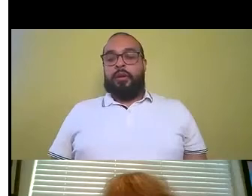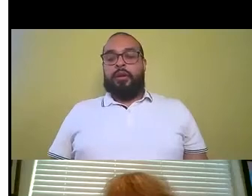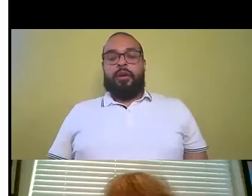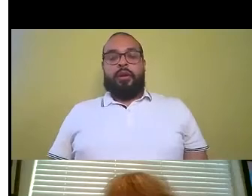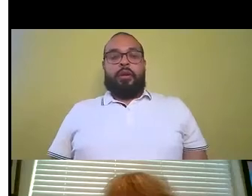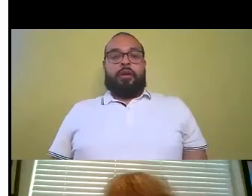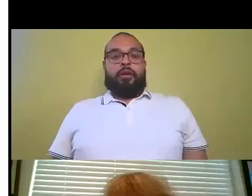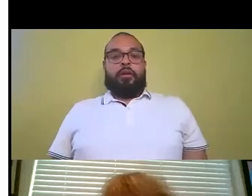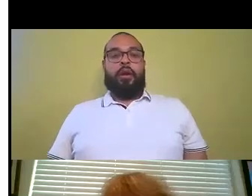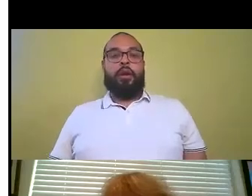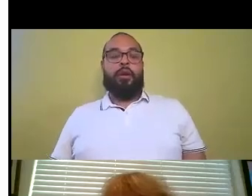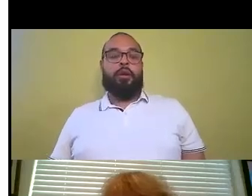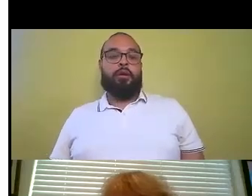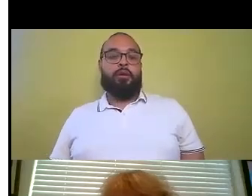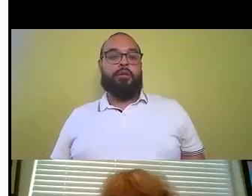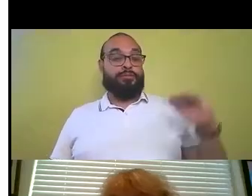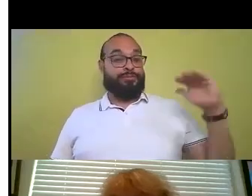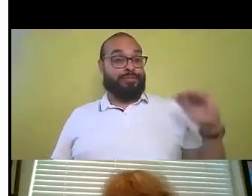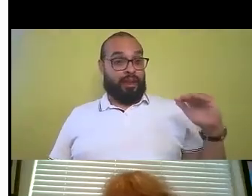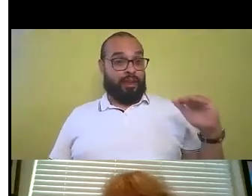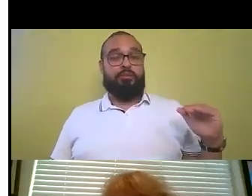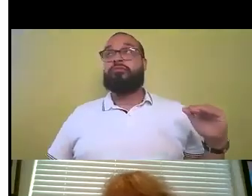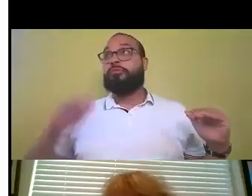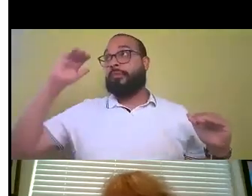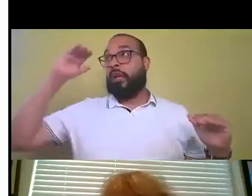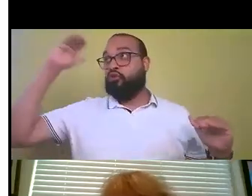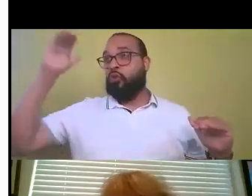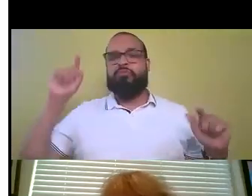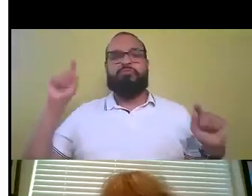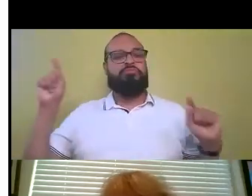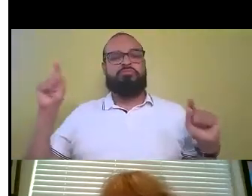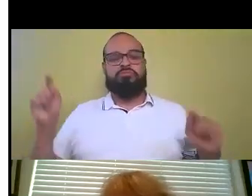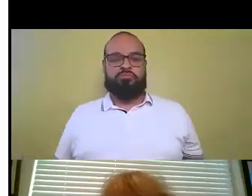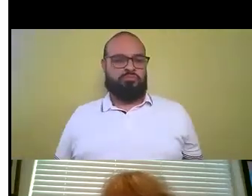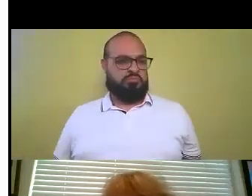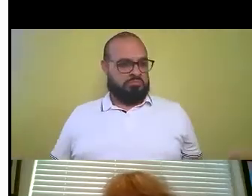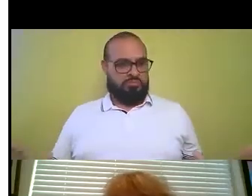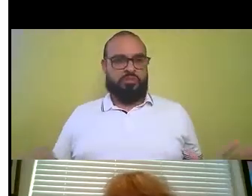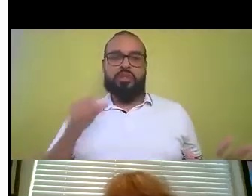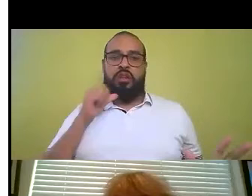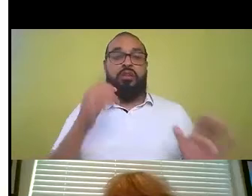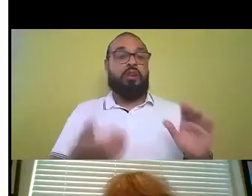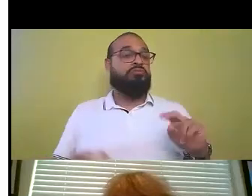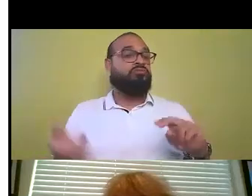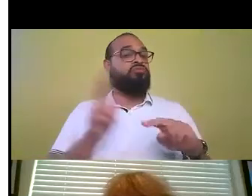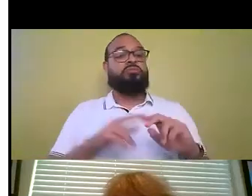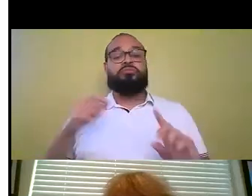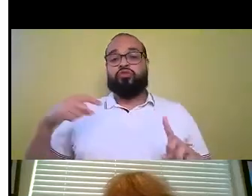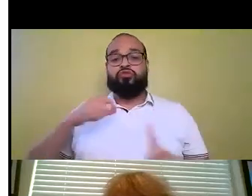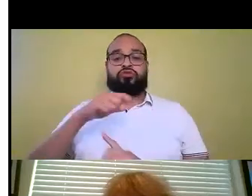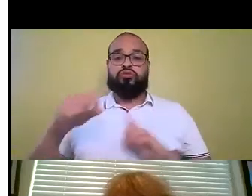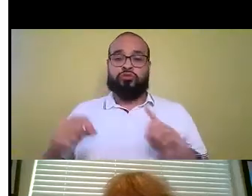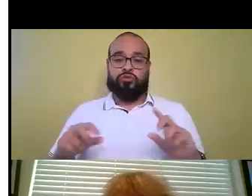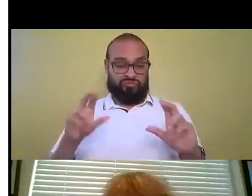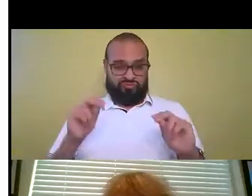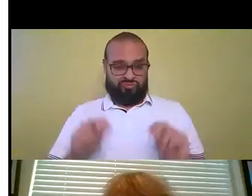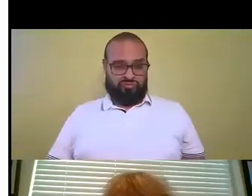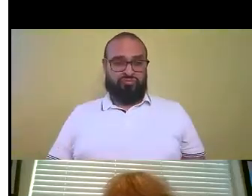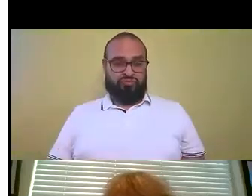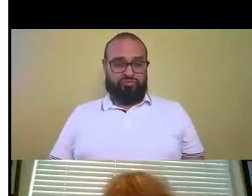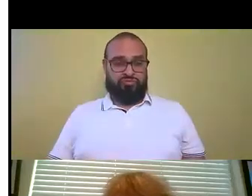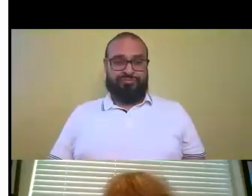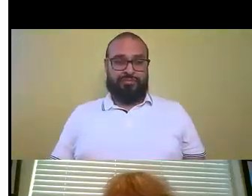the child does not, or adult does not go into a higher arousal with the expectation of something different